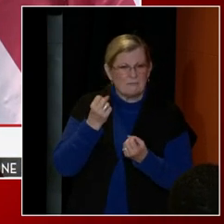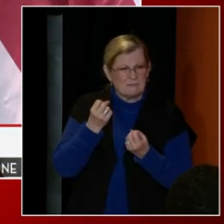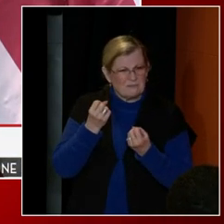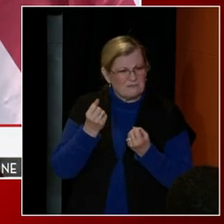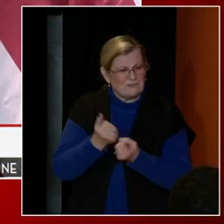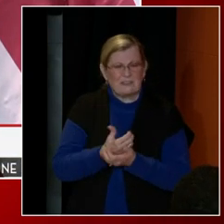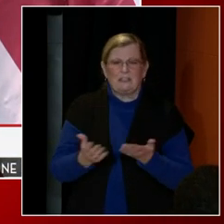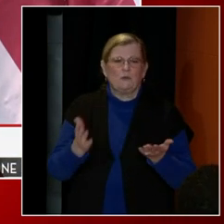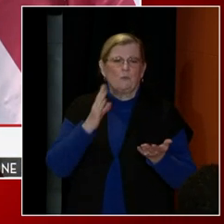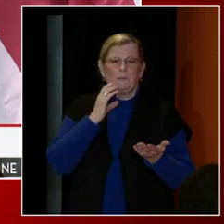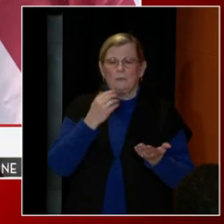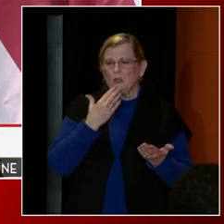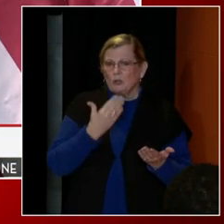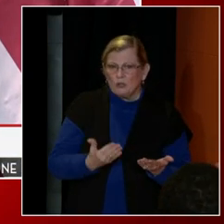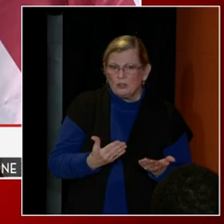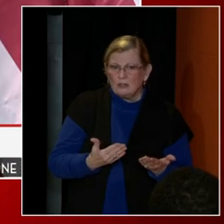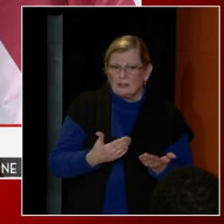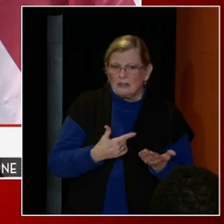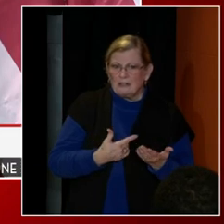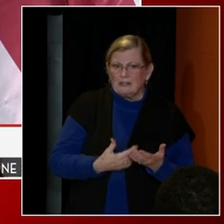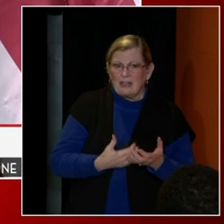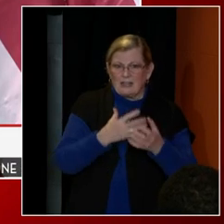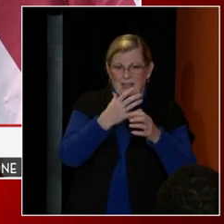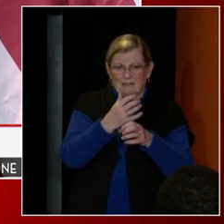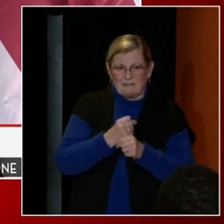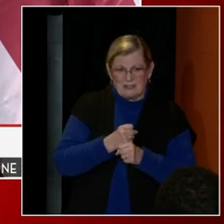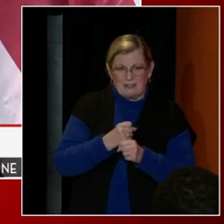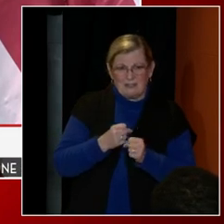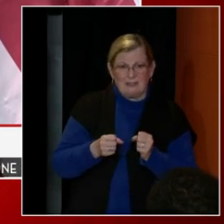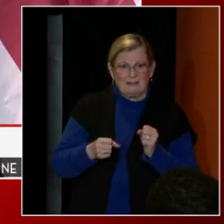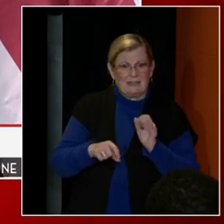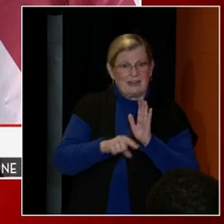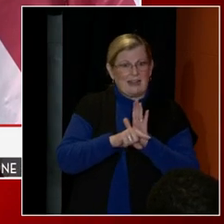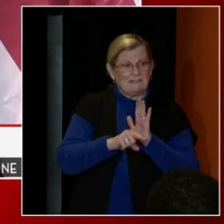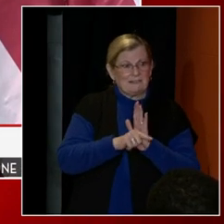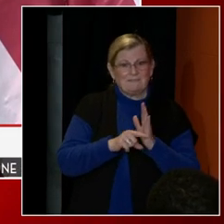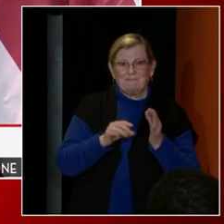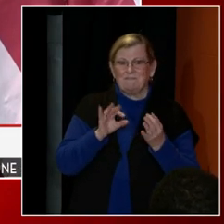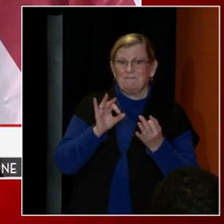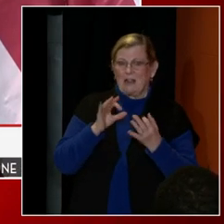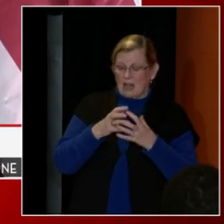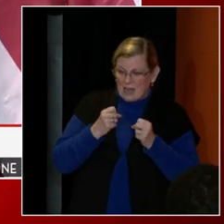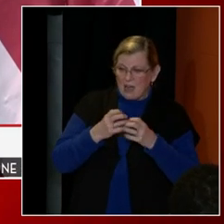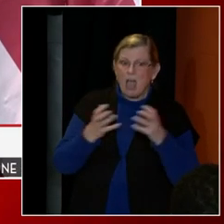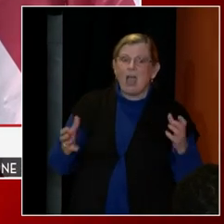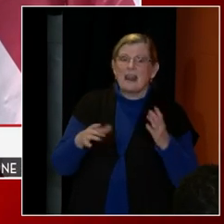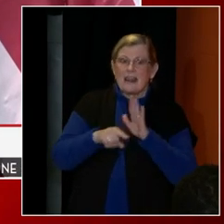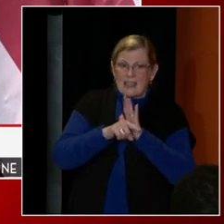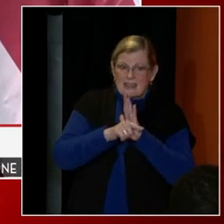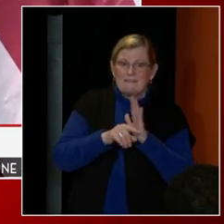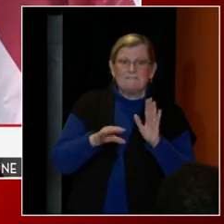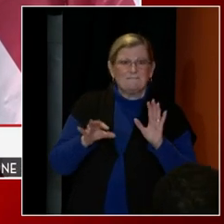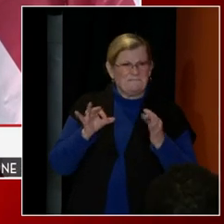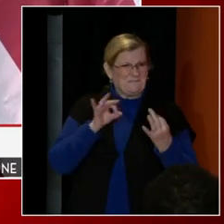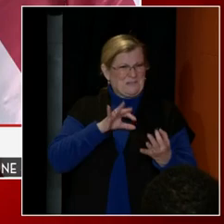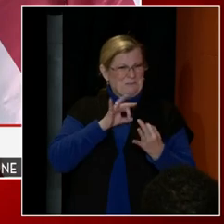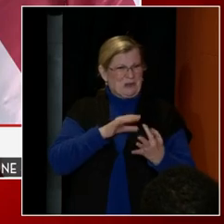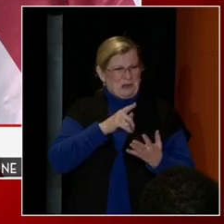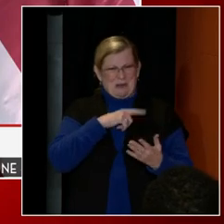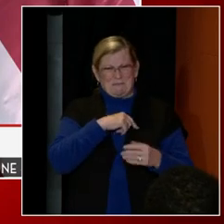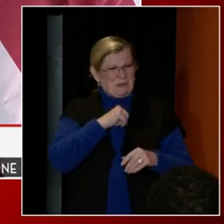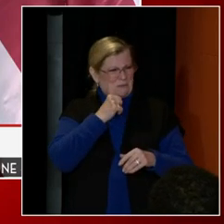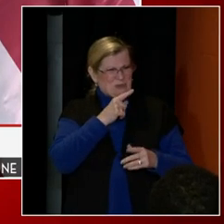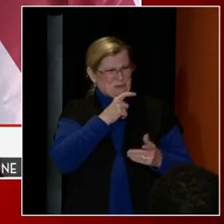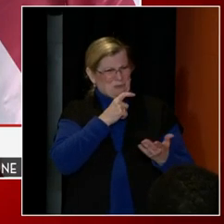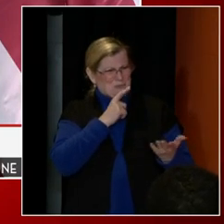negative feedback and positive feedback, and it hurts. It does. You find out who your friends are. You find out who